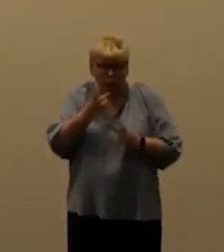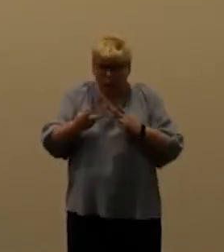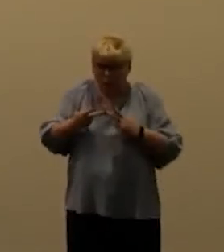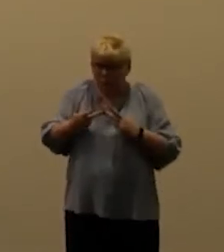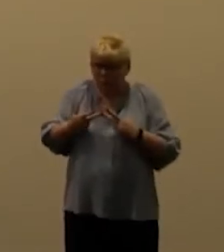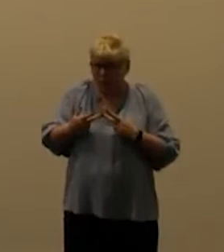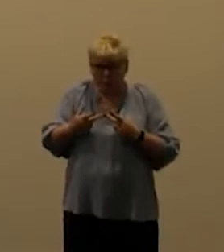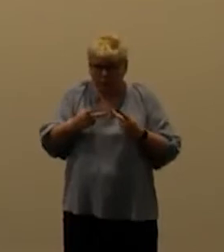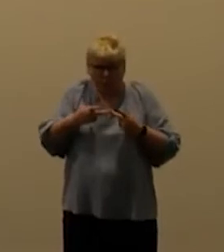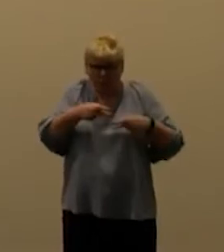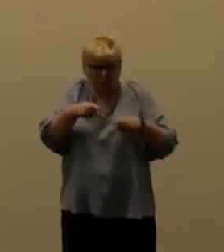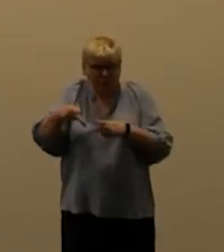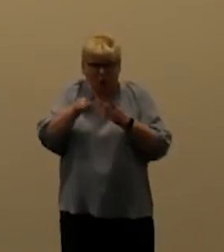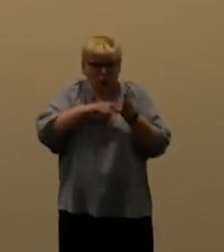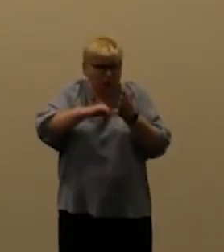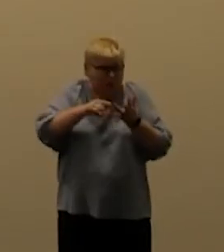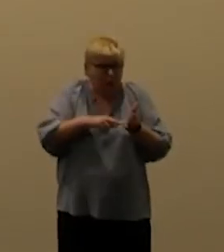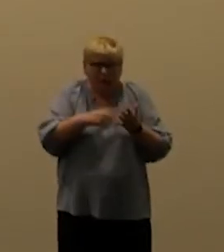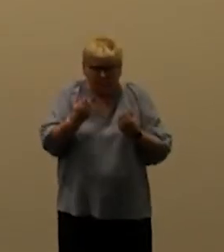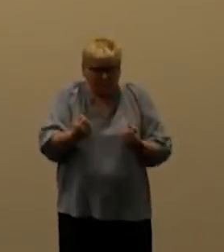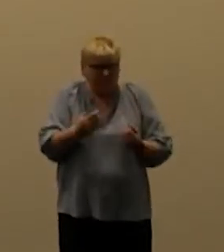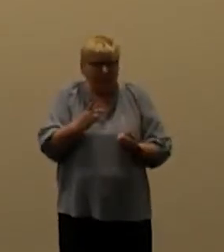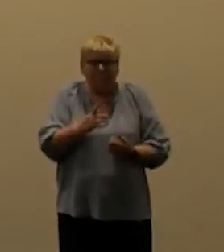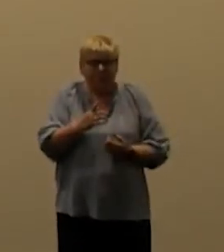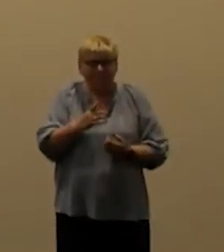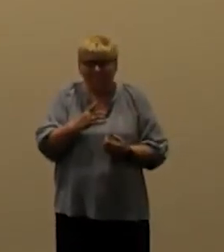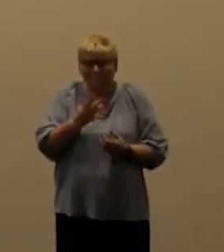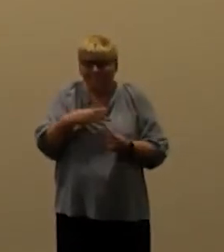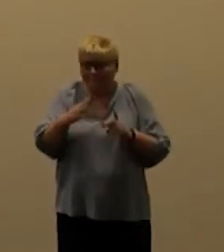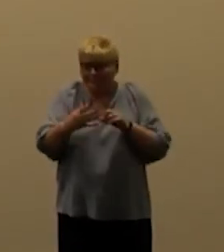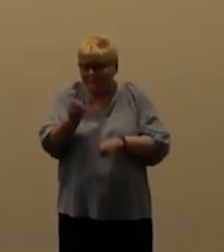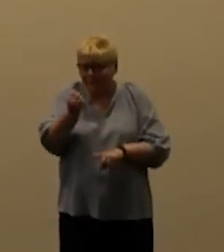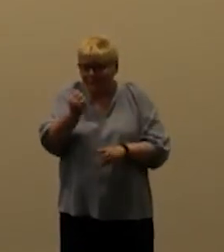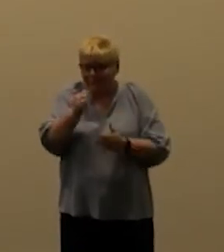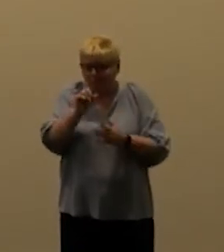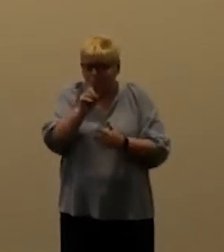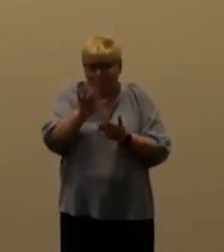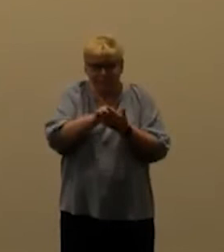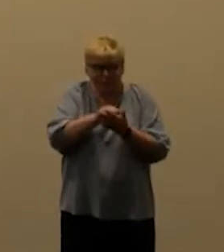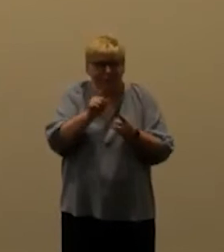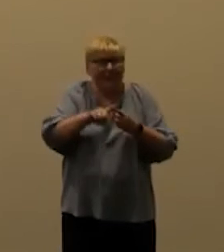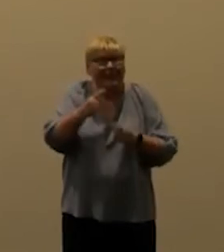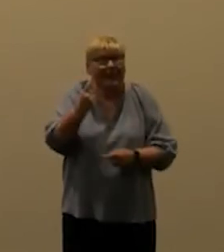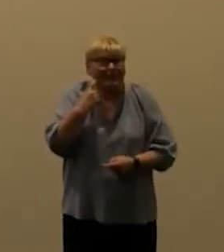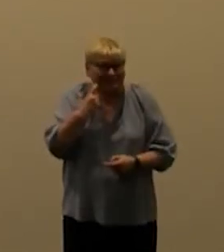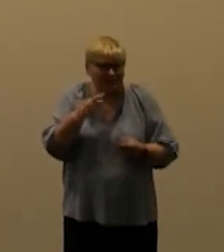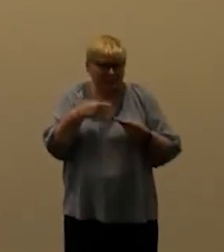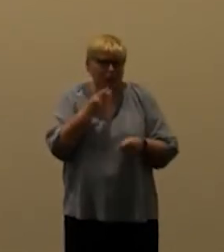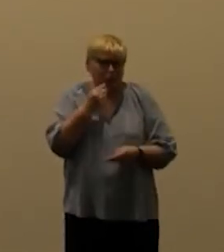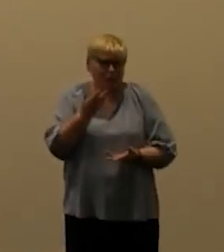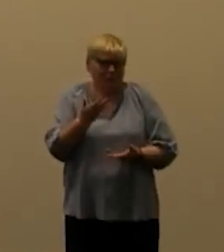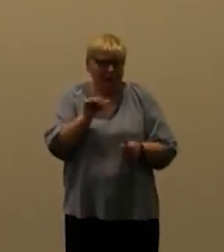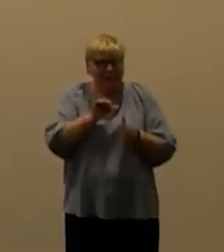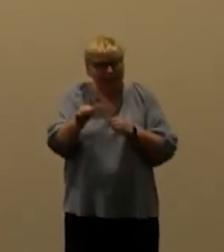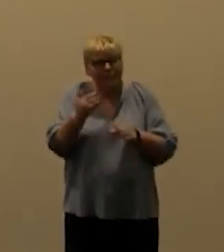we use Graph API to import the JSON. But again, it's all defined up front for us, and it makes it very easy to deploy the